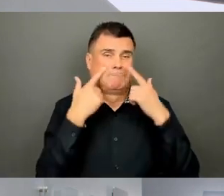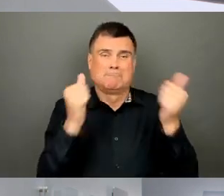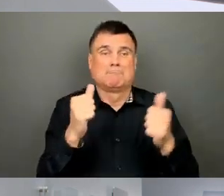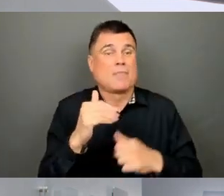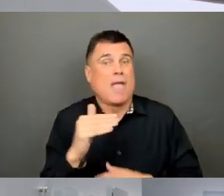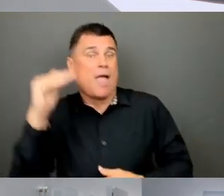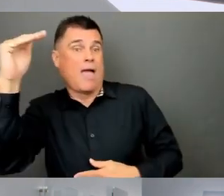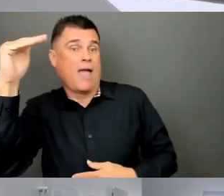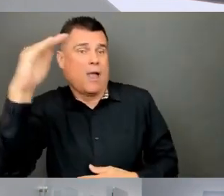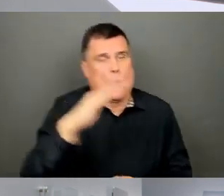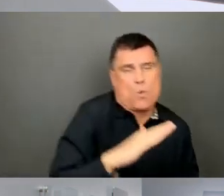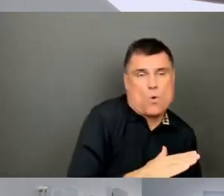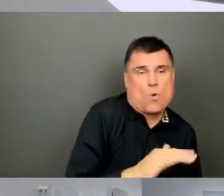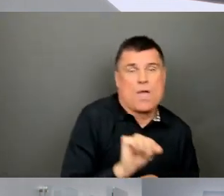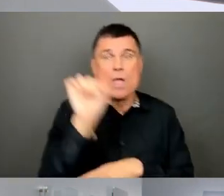Change your levels.